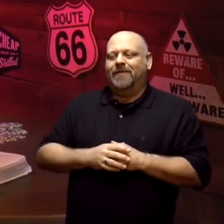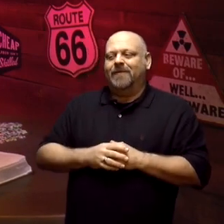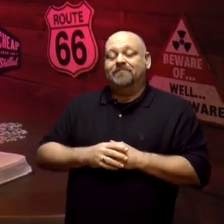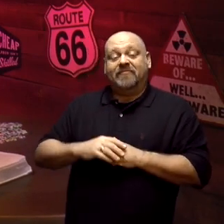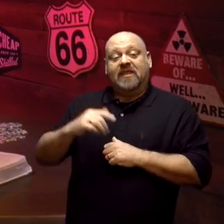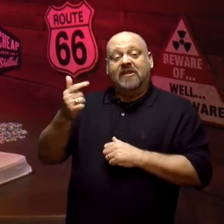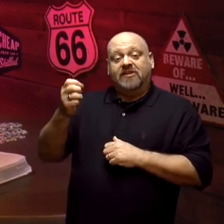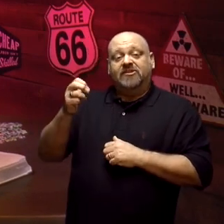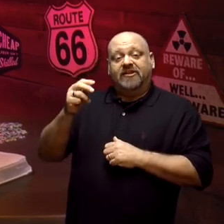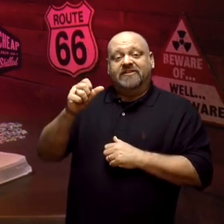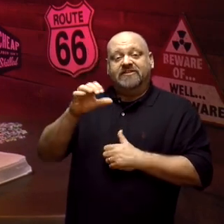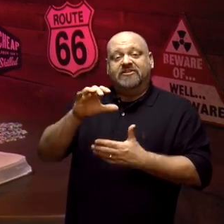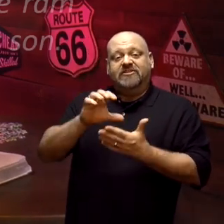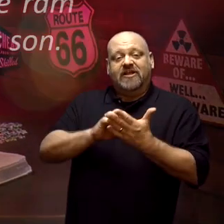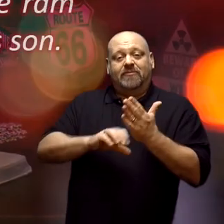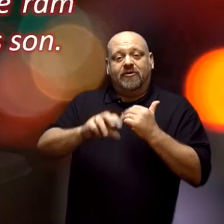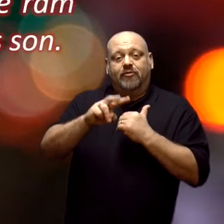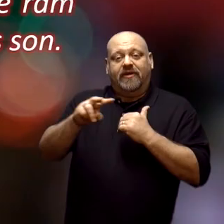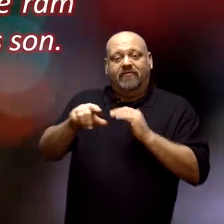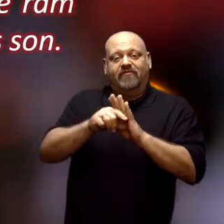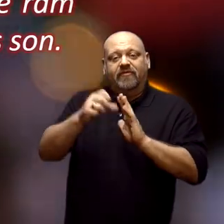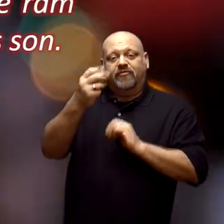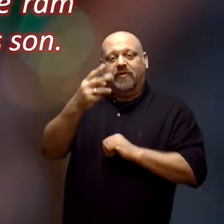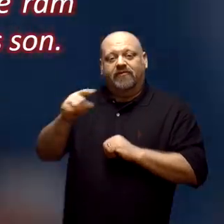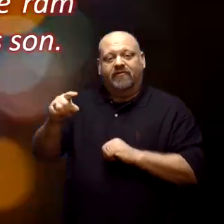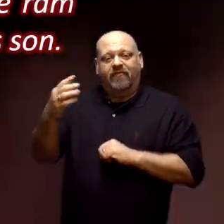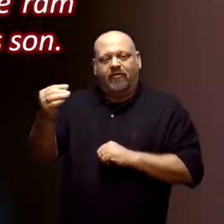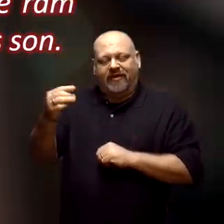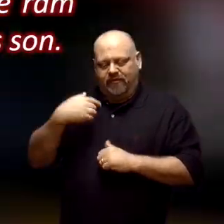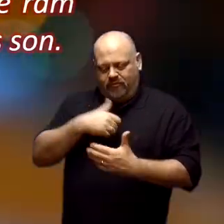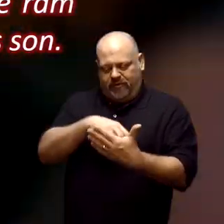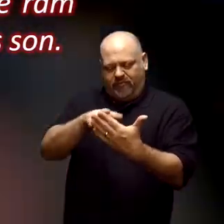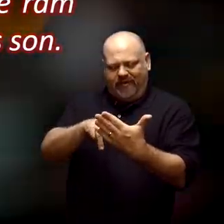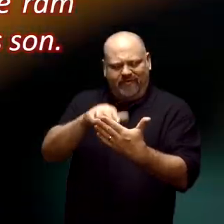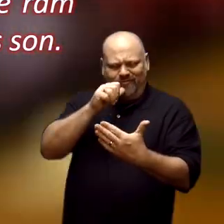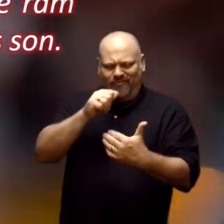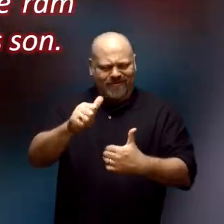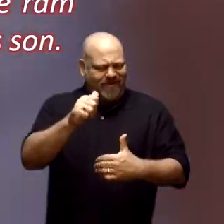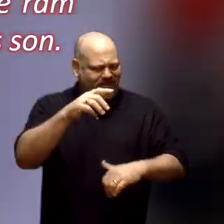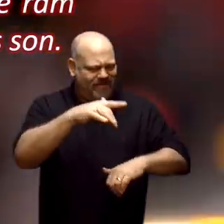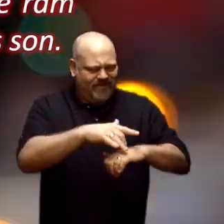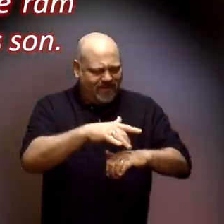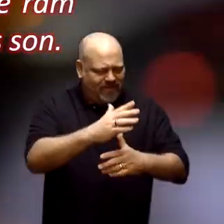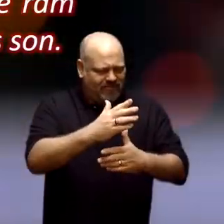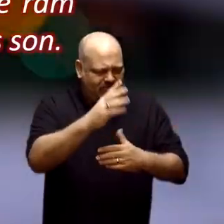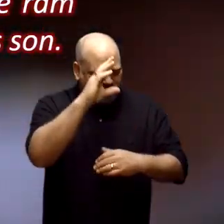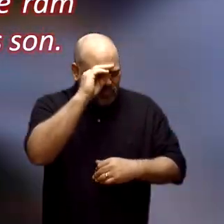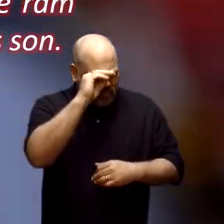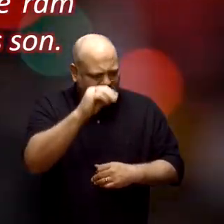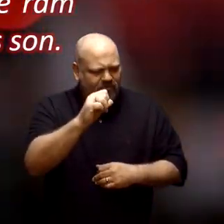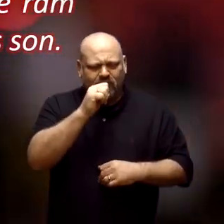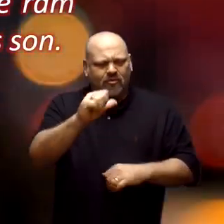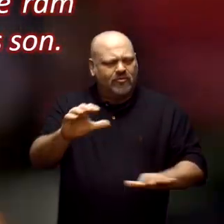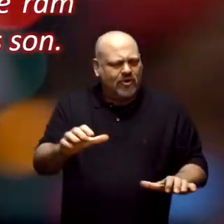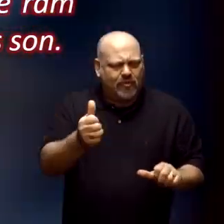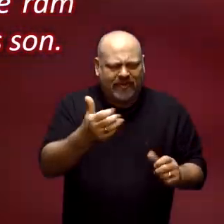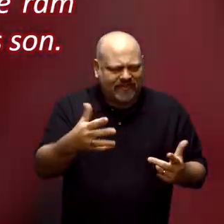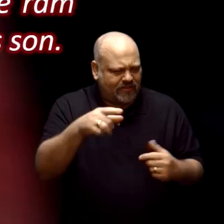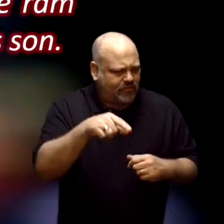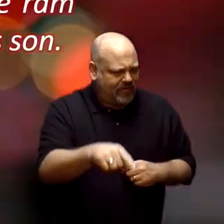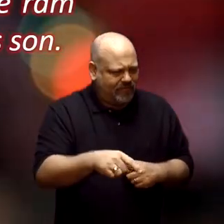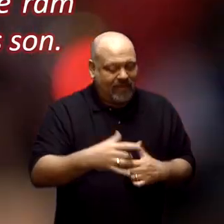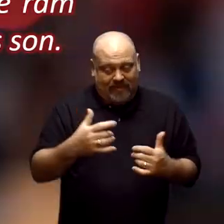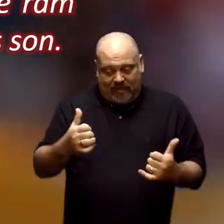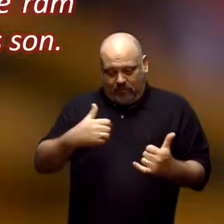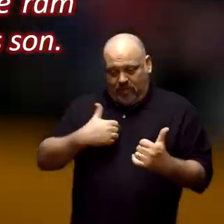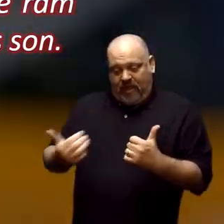22, 12 through 14, we read, "Do not lay a hand on the boy," he said. "Do not do anything to him.